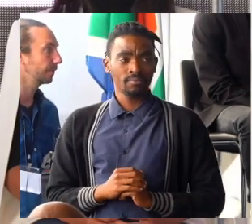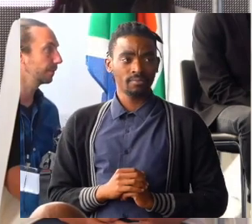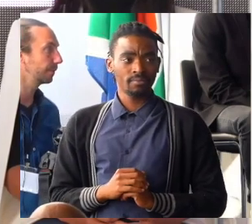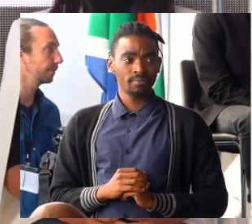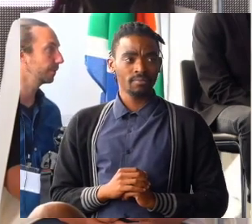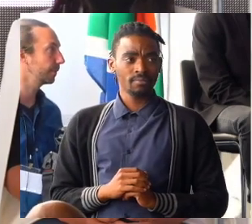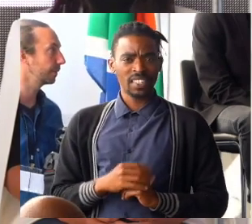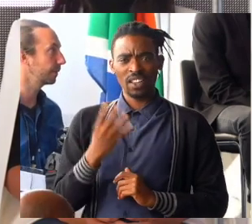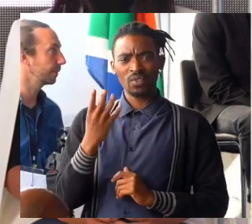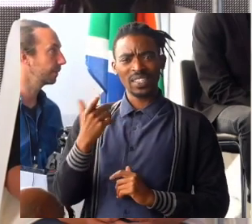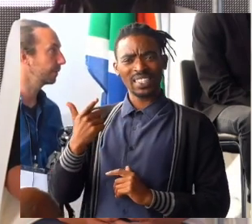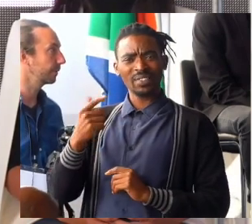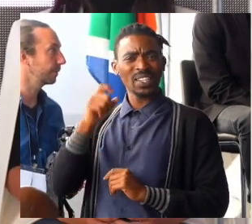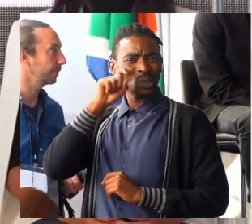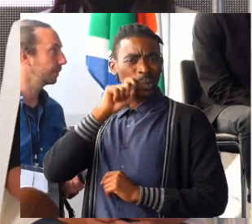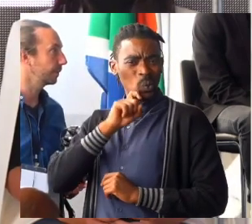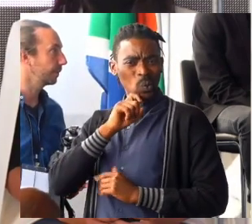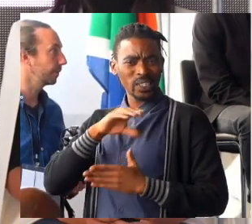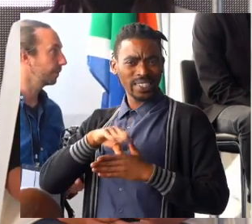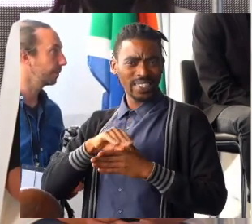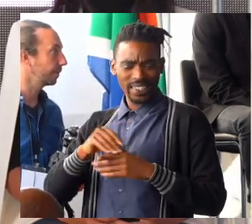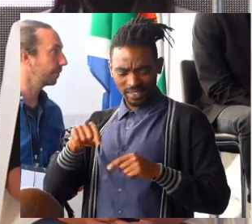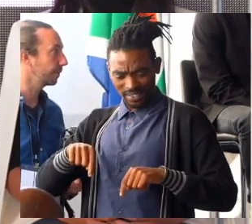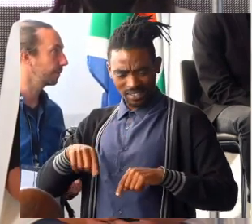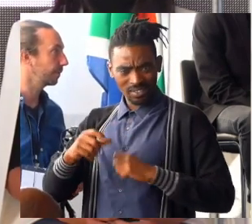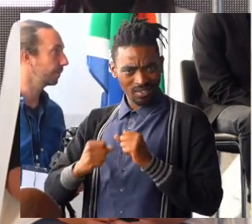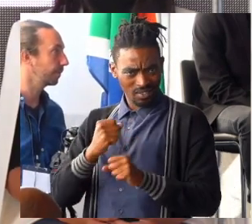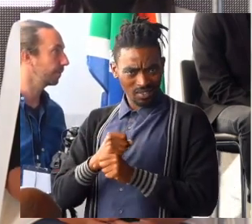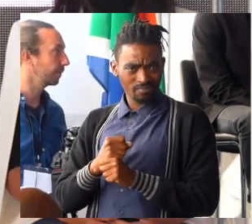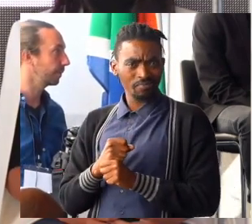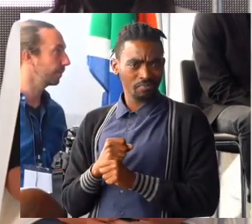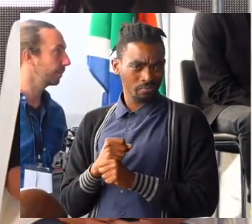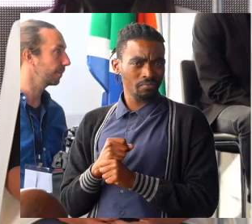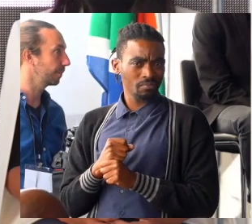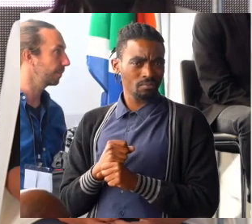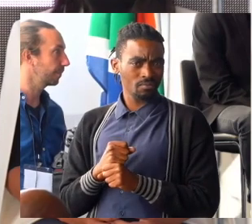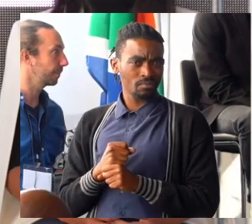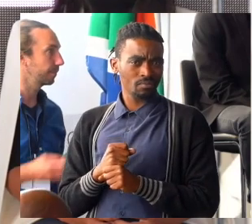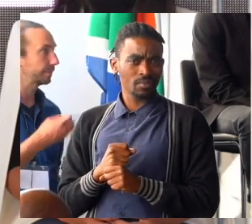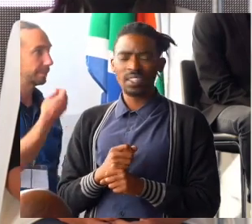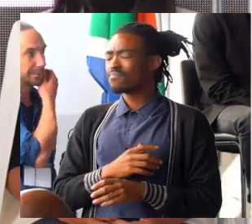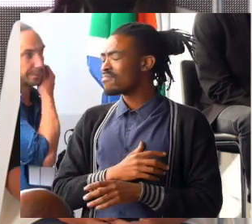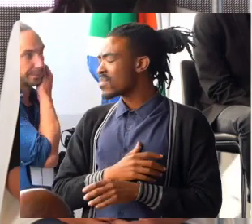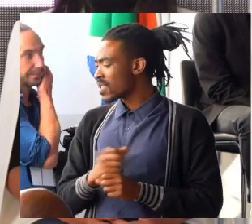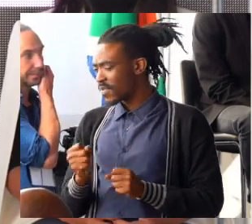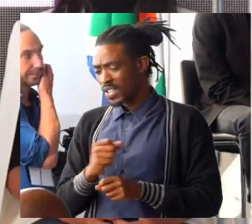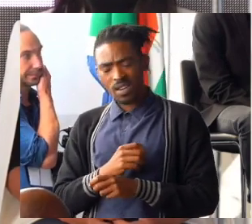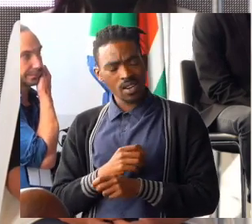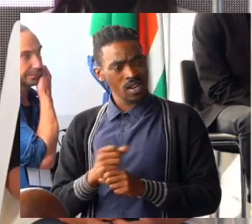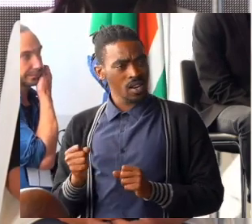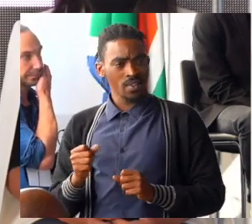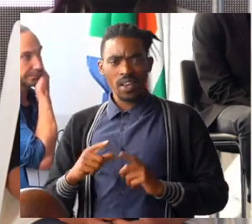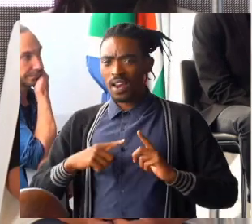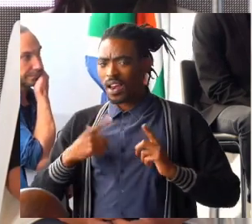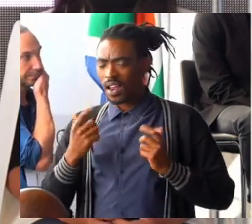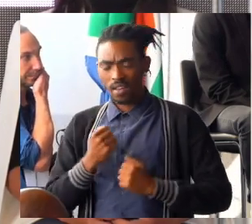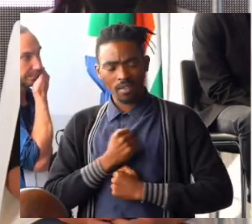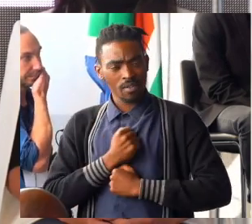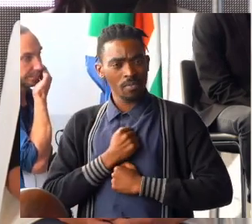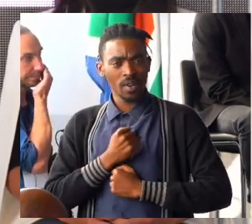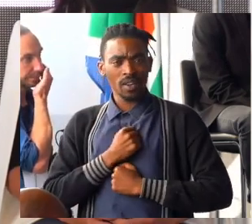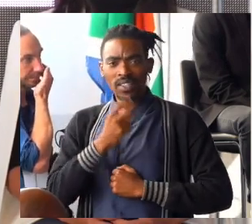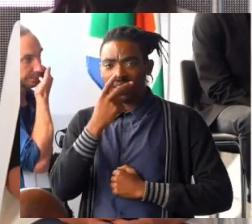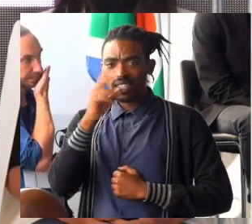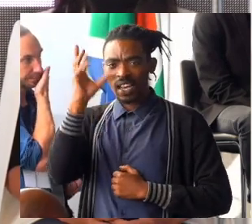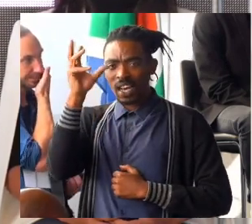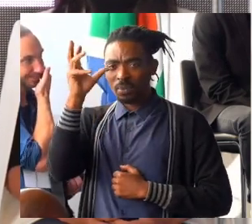I'm 47 years old this year. I have never in my entire lifetime seen